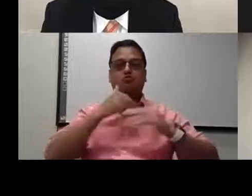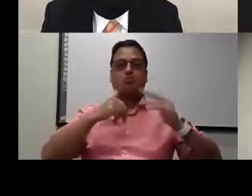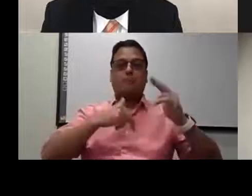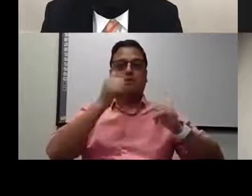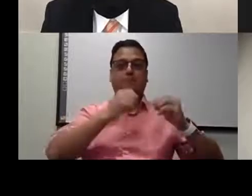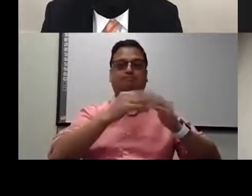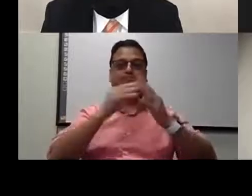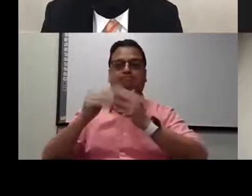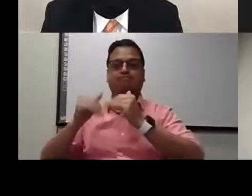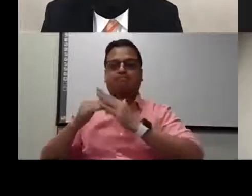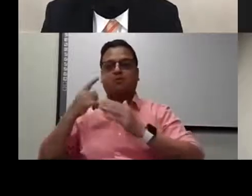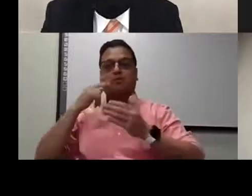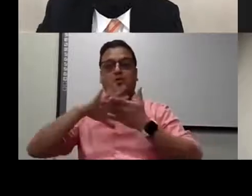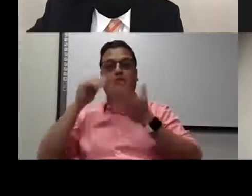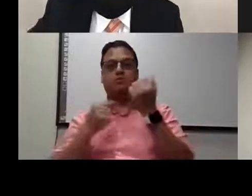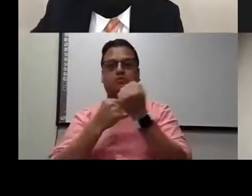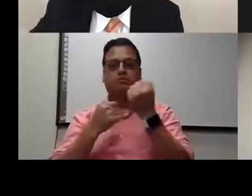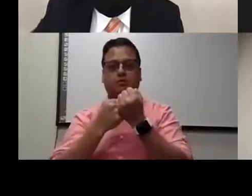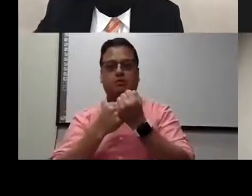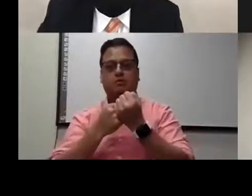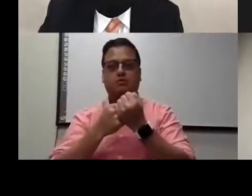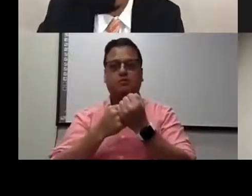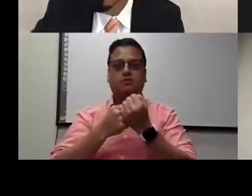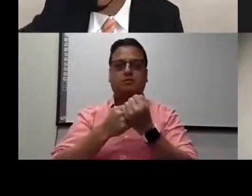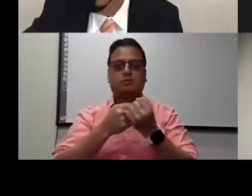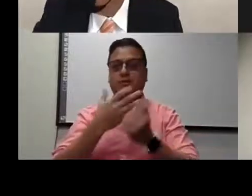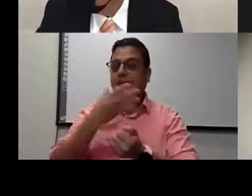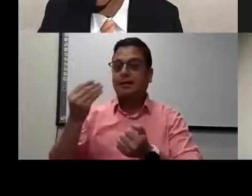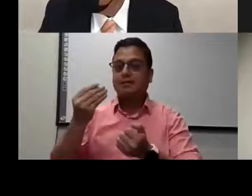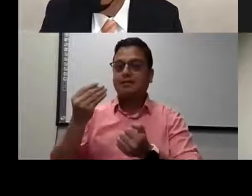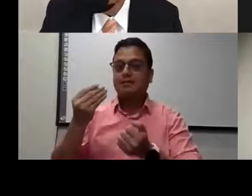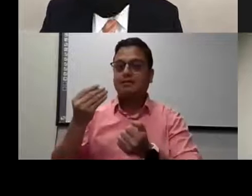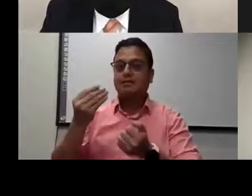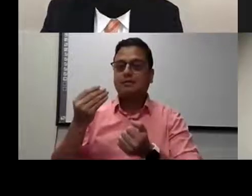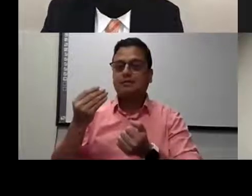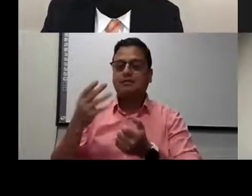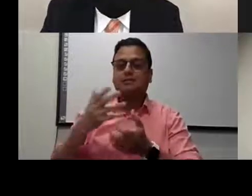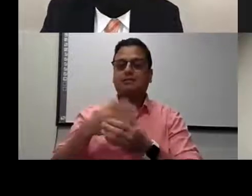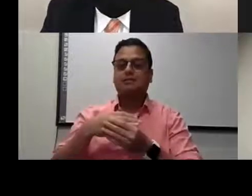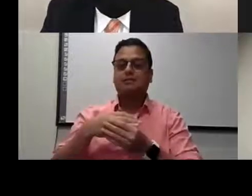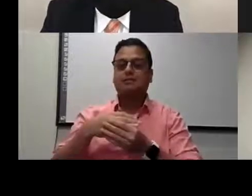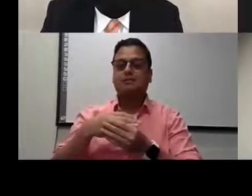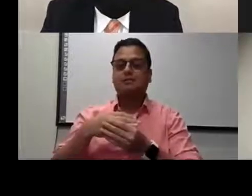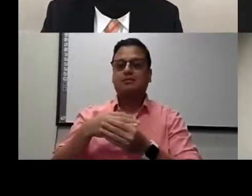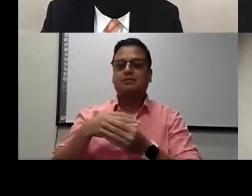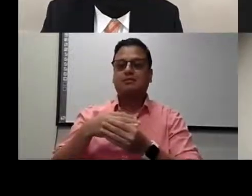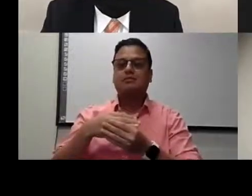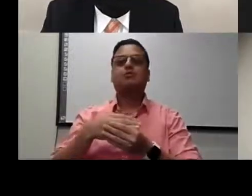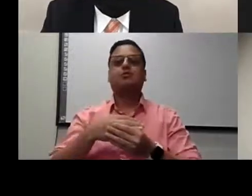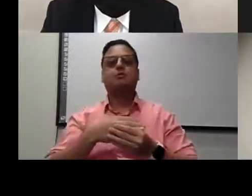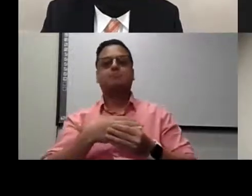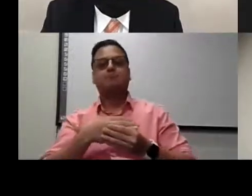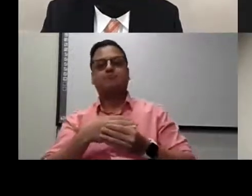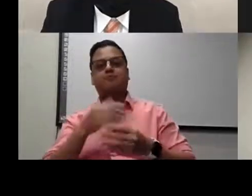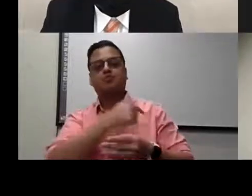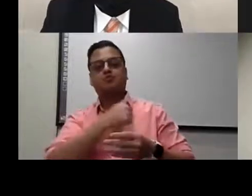learning. Yep. And? No, we'll let Trustee Corzo go. Yep. Whereas dedicated